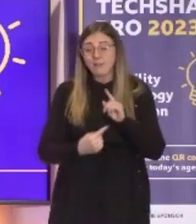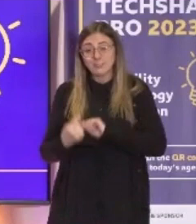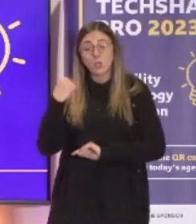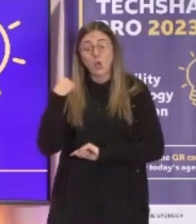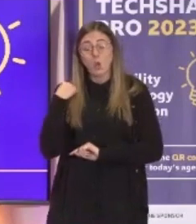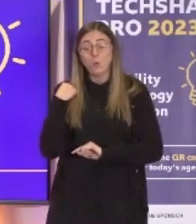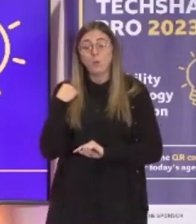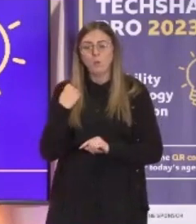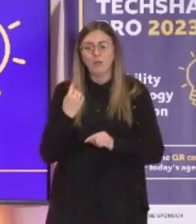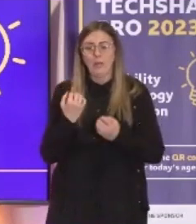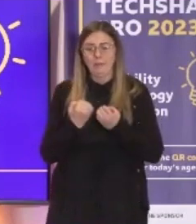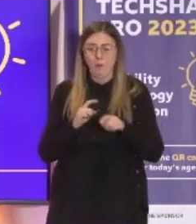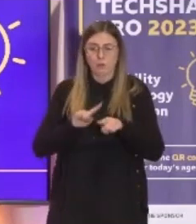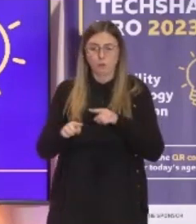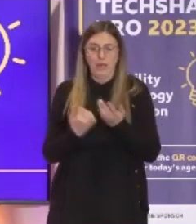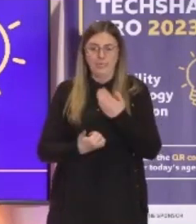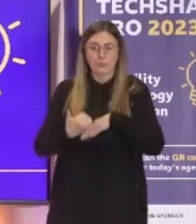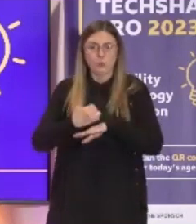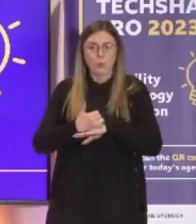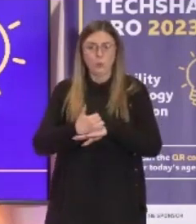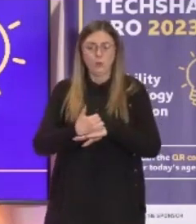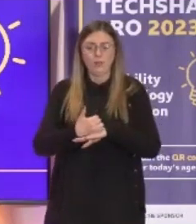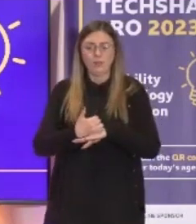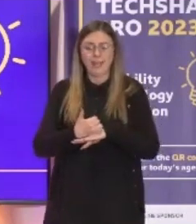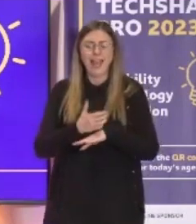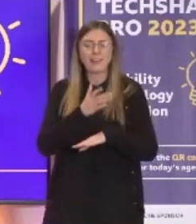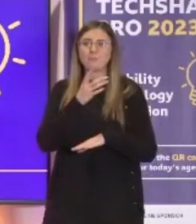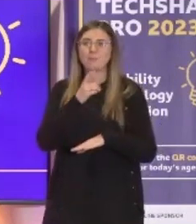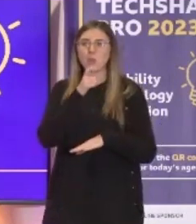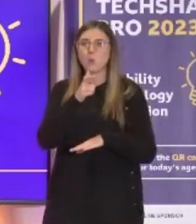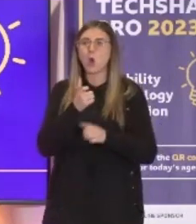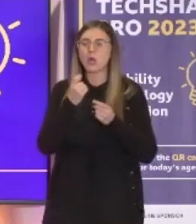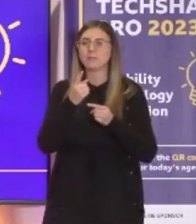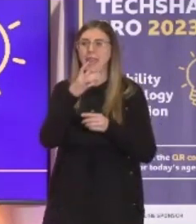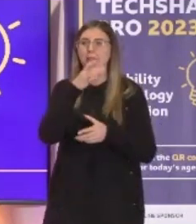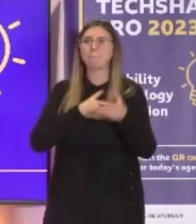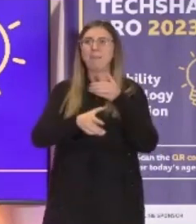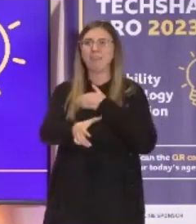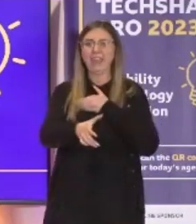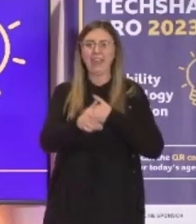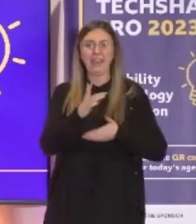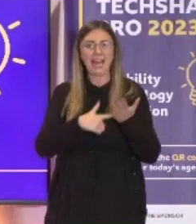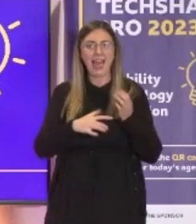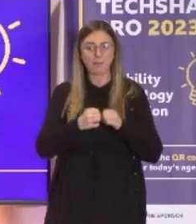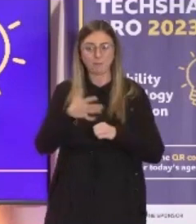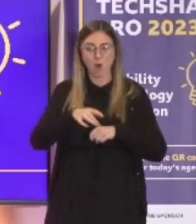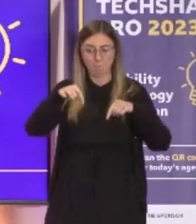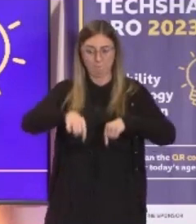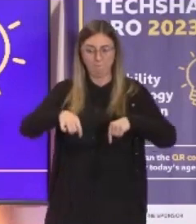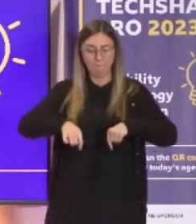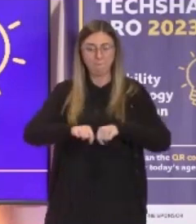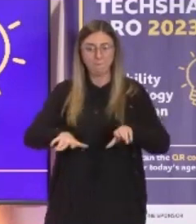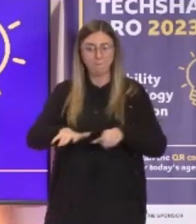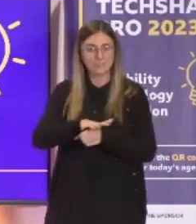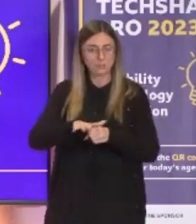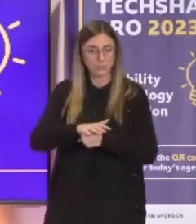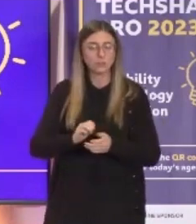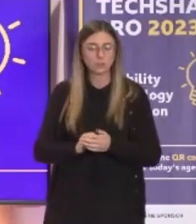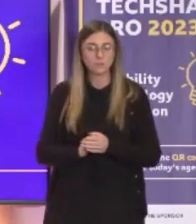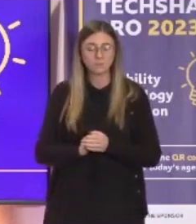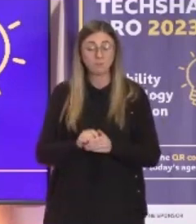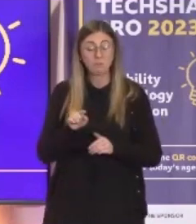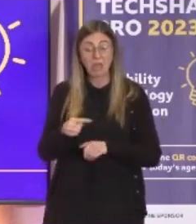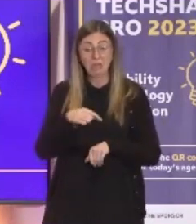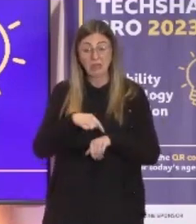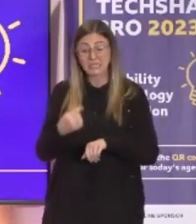people trying to do these sorts of that's where the word empathy came in, wasn't it? Empathy labs at that point. And that was a